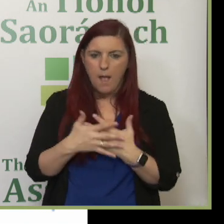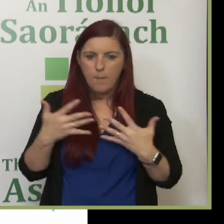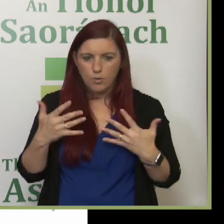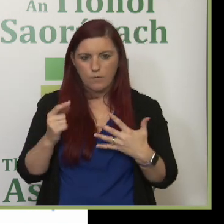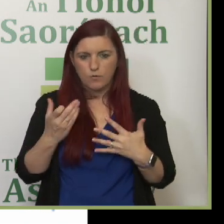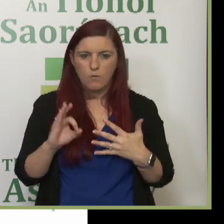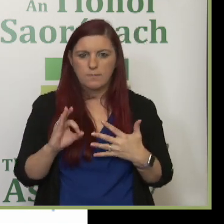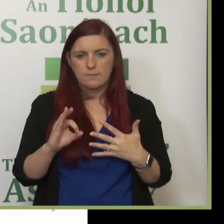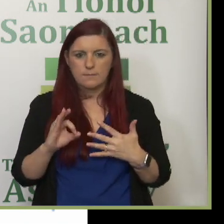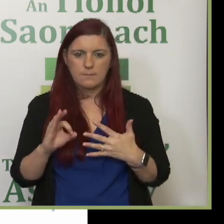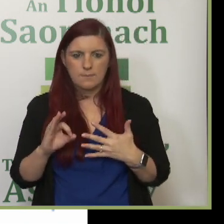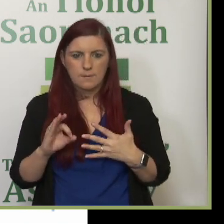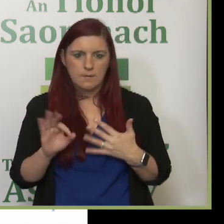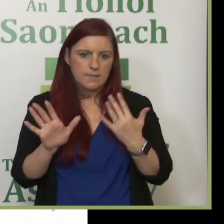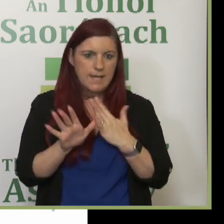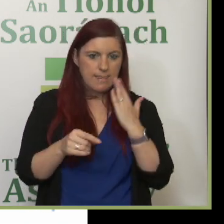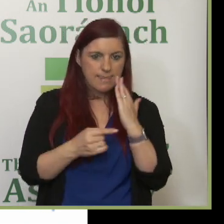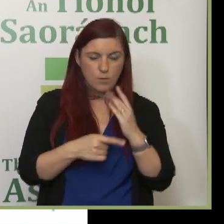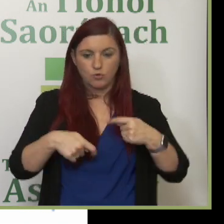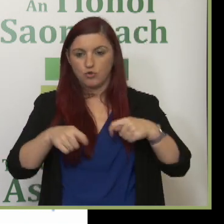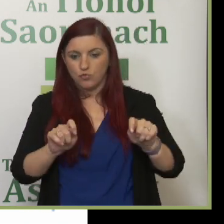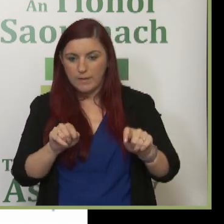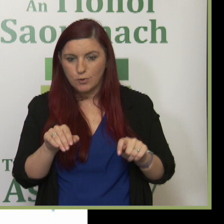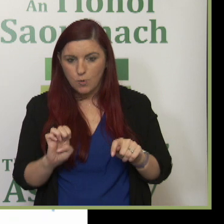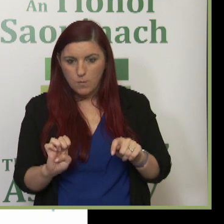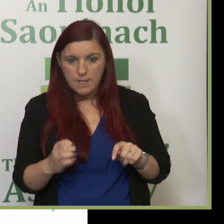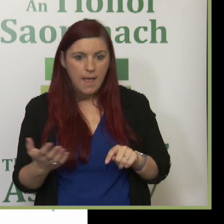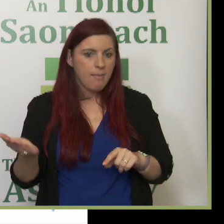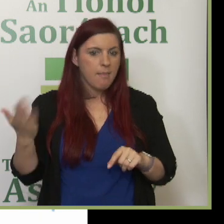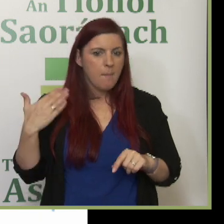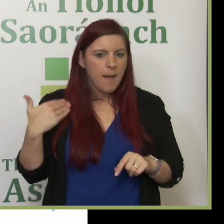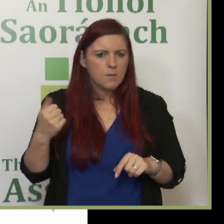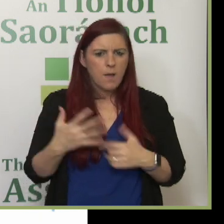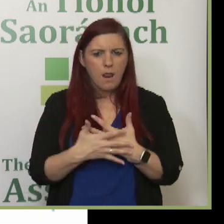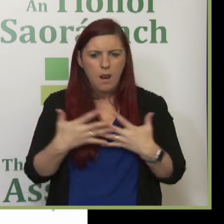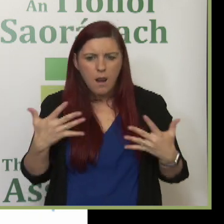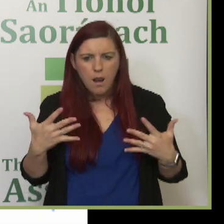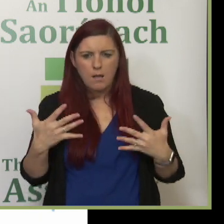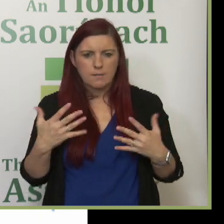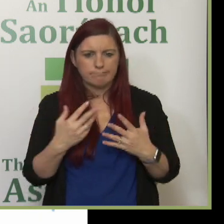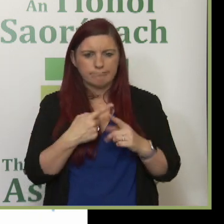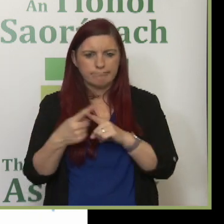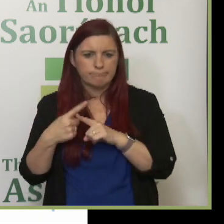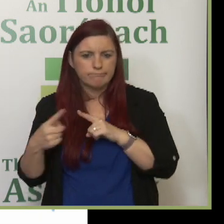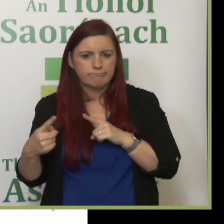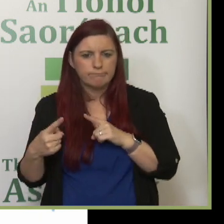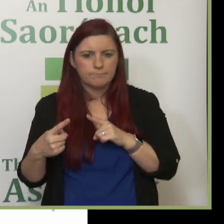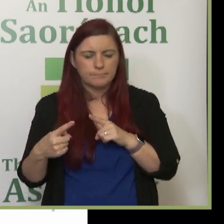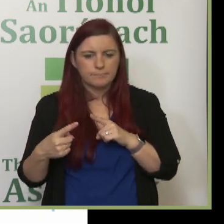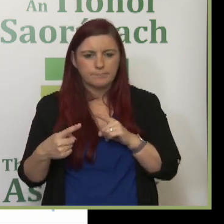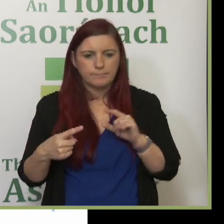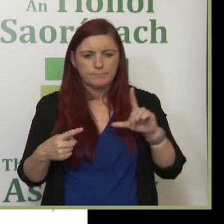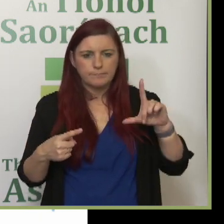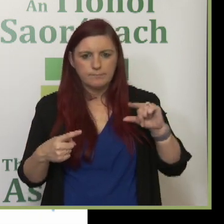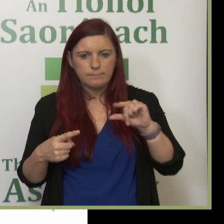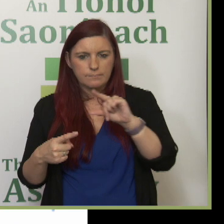required to make 10,000 street doses. In the past, we needed to move large containers of plant-based drugs from outside Europe into Europe. These